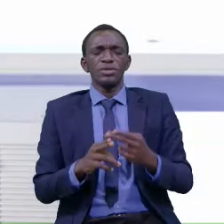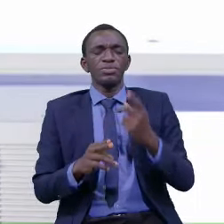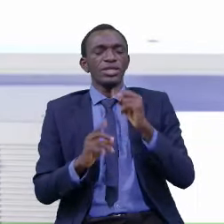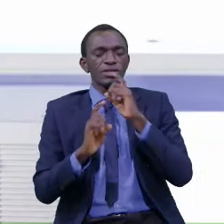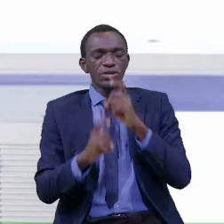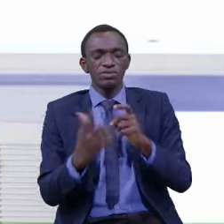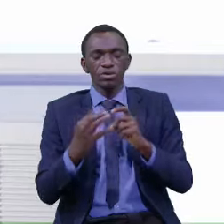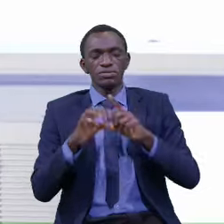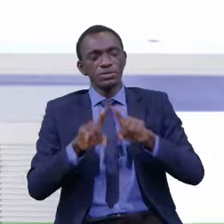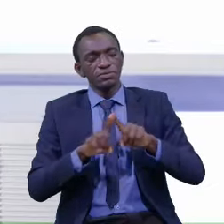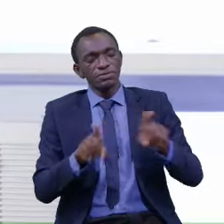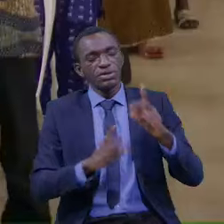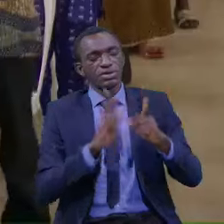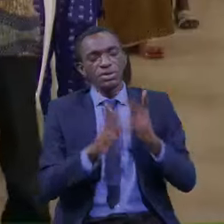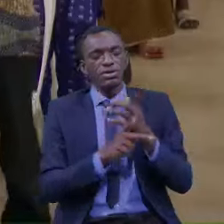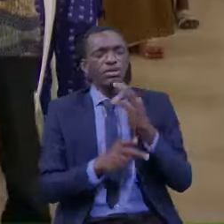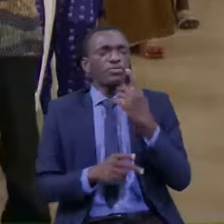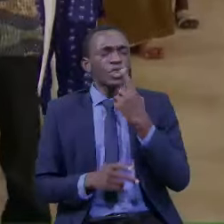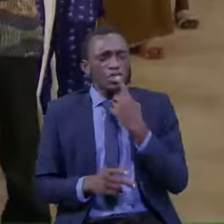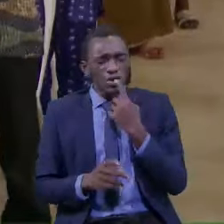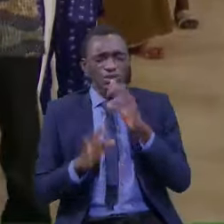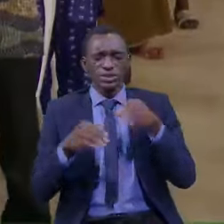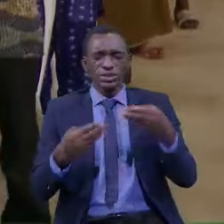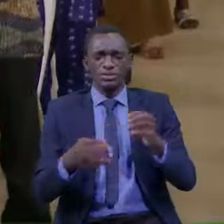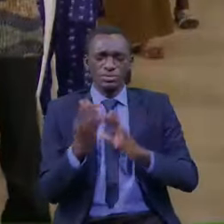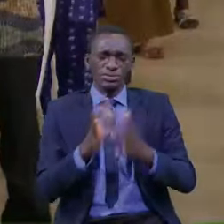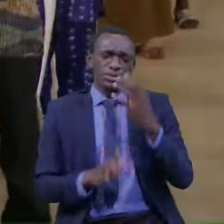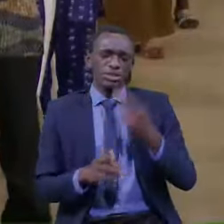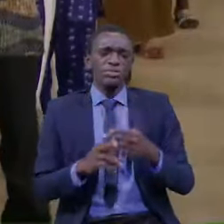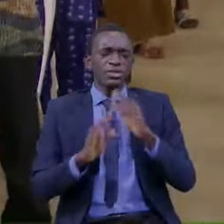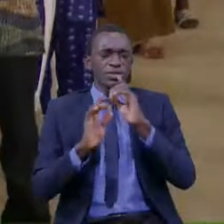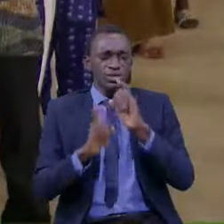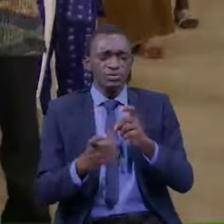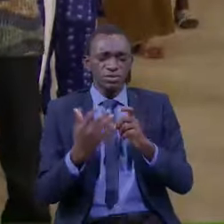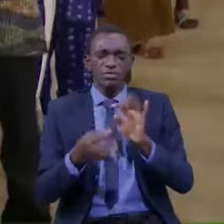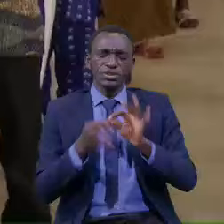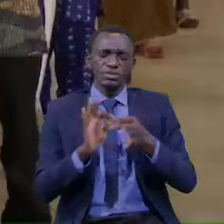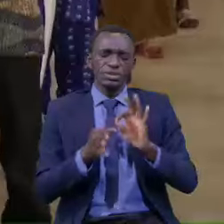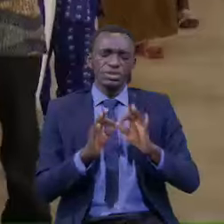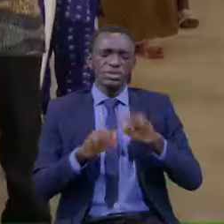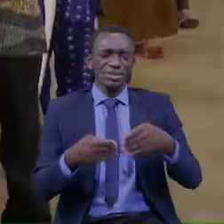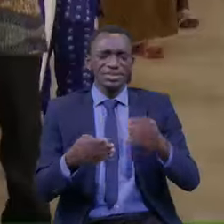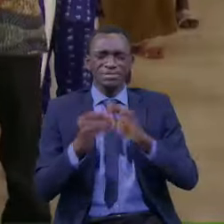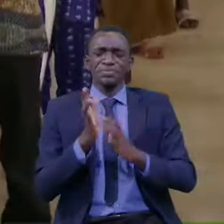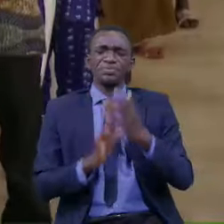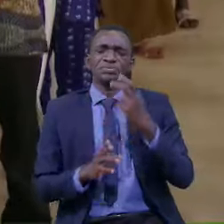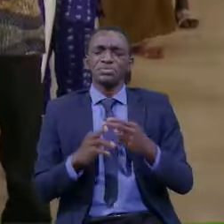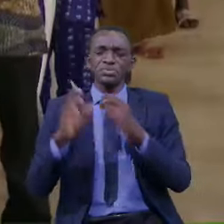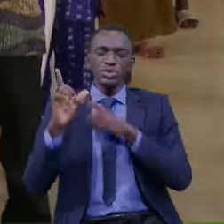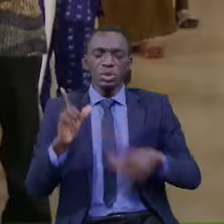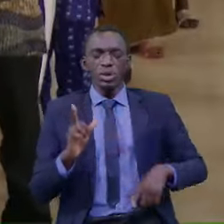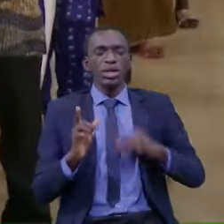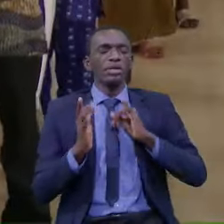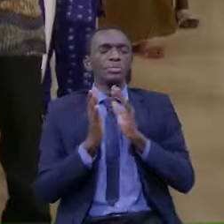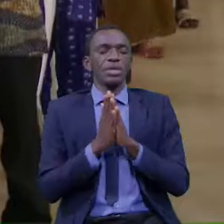the gifts of interpretation. Lord, I pray, make a higher